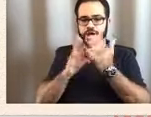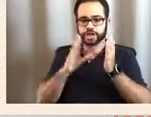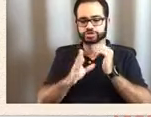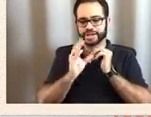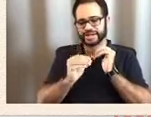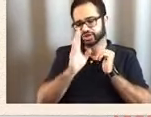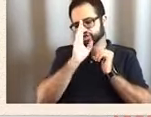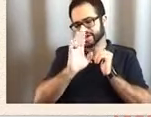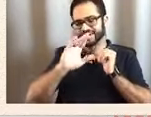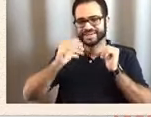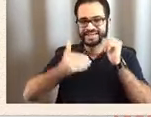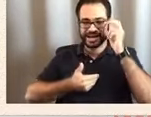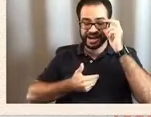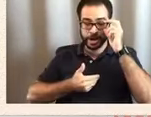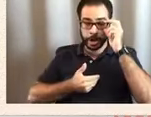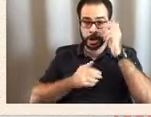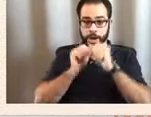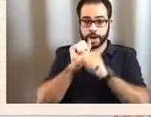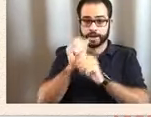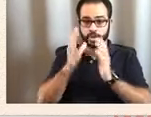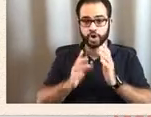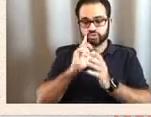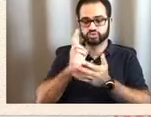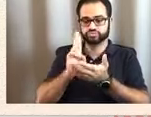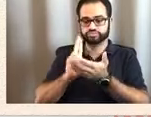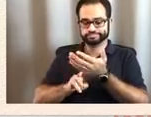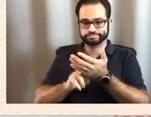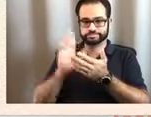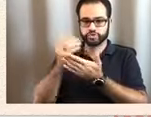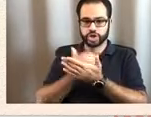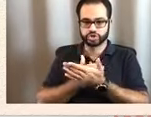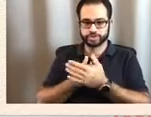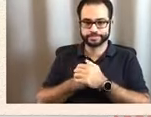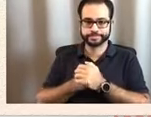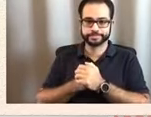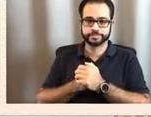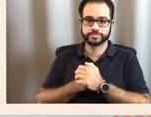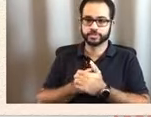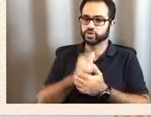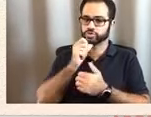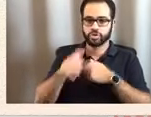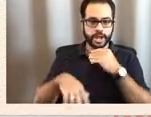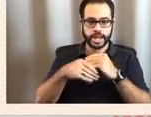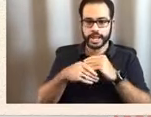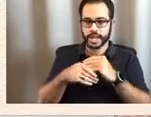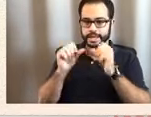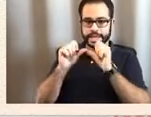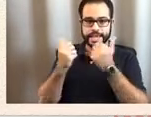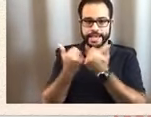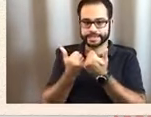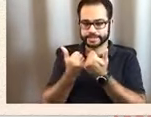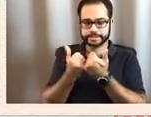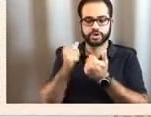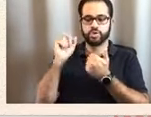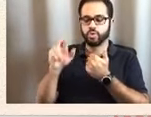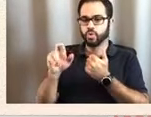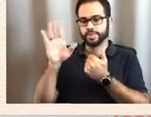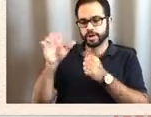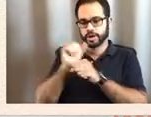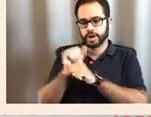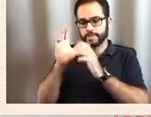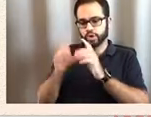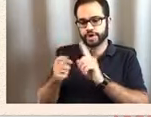employees to the consumer's roster. You will not add an agency nor the employees of that